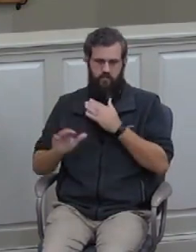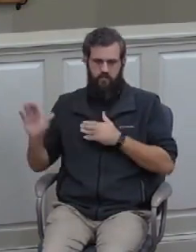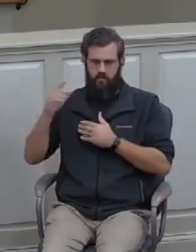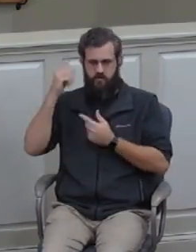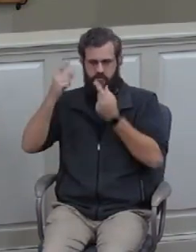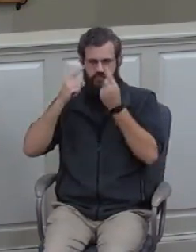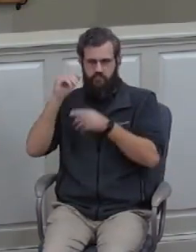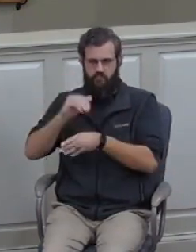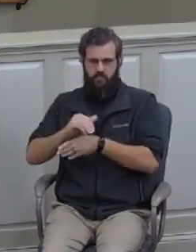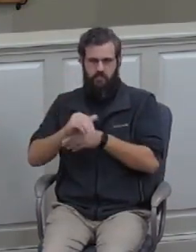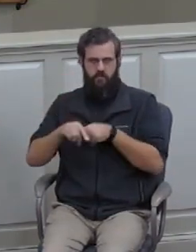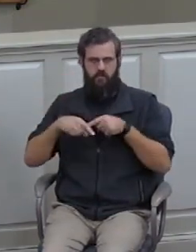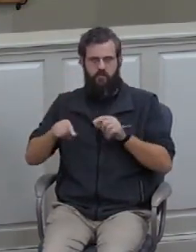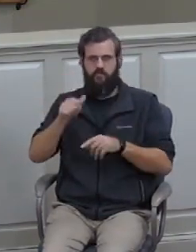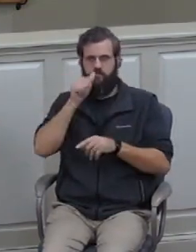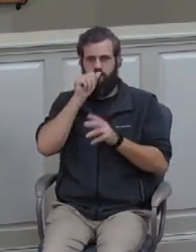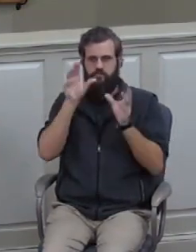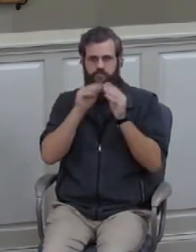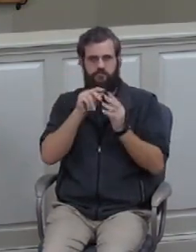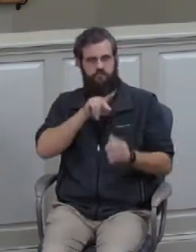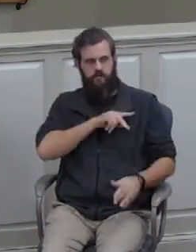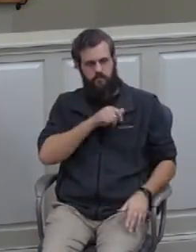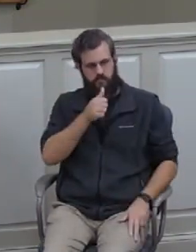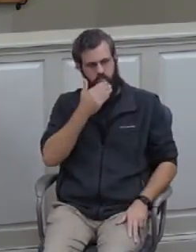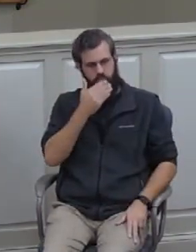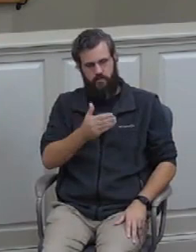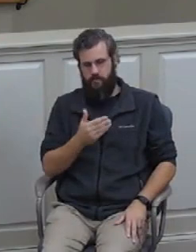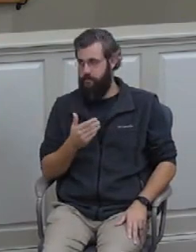consideration tonight for the executive session. Very good.